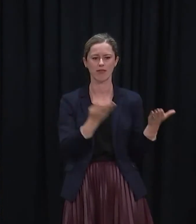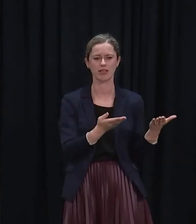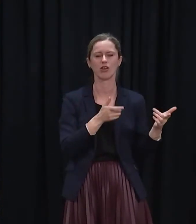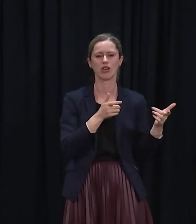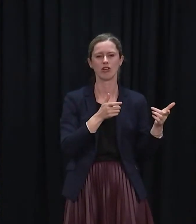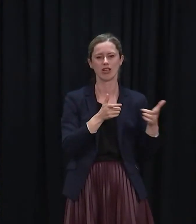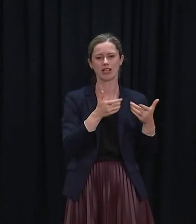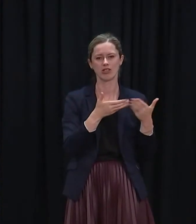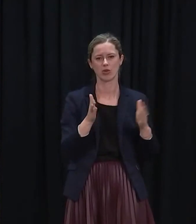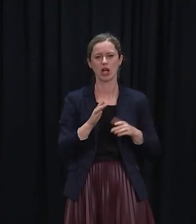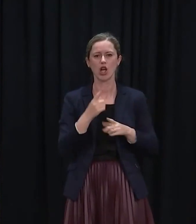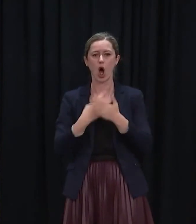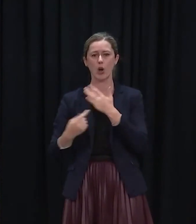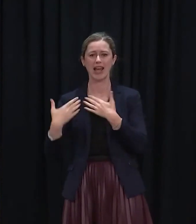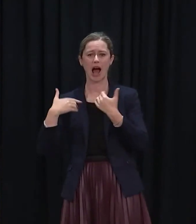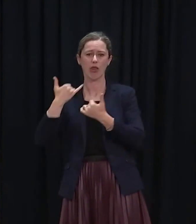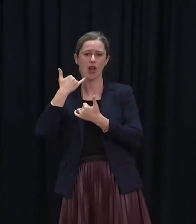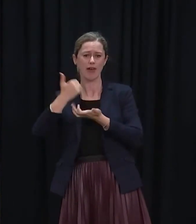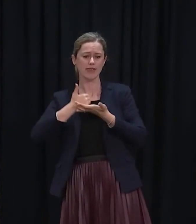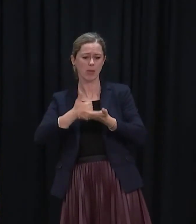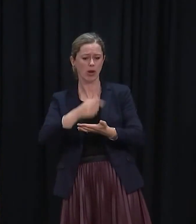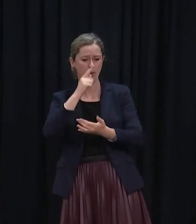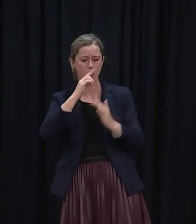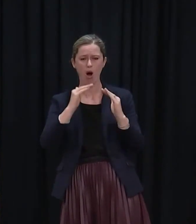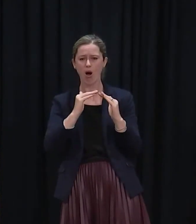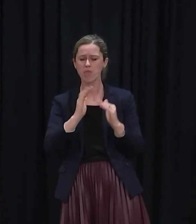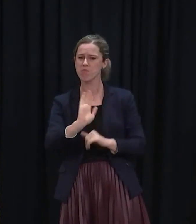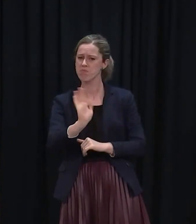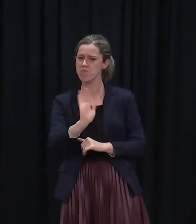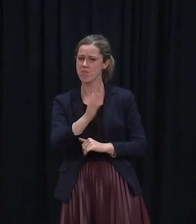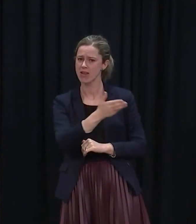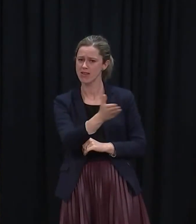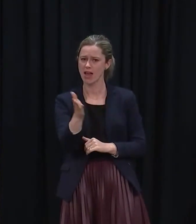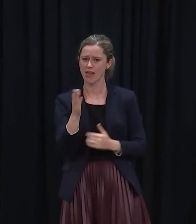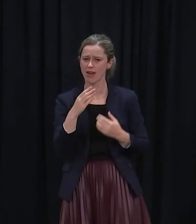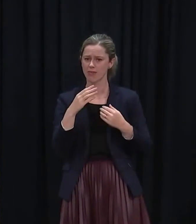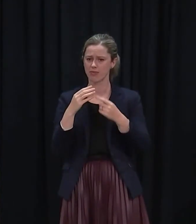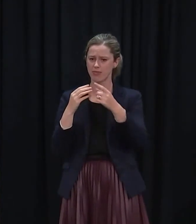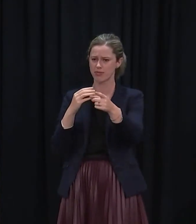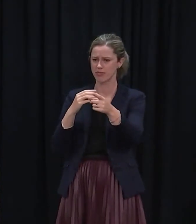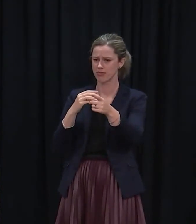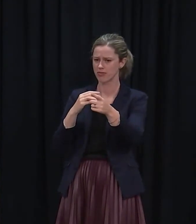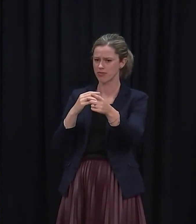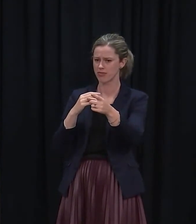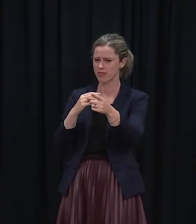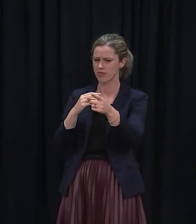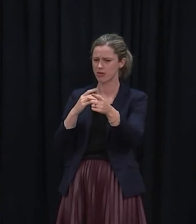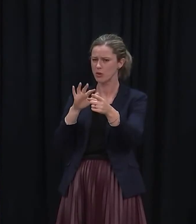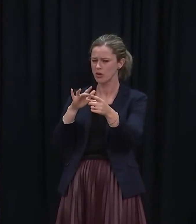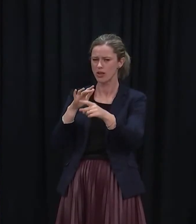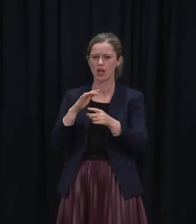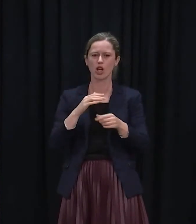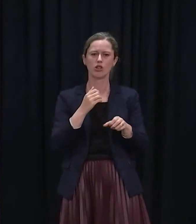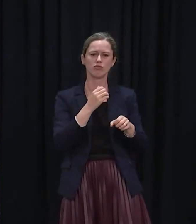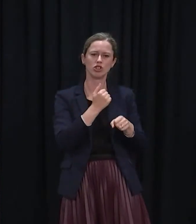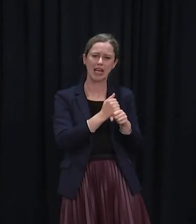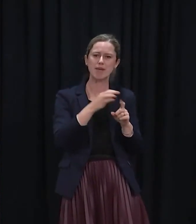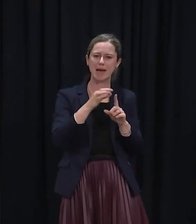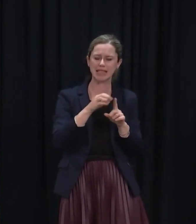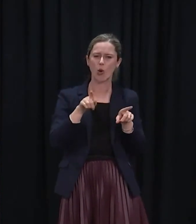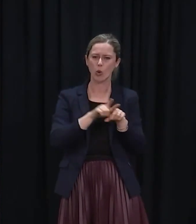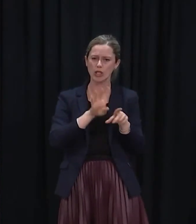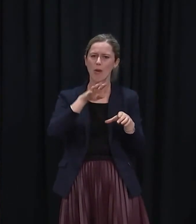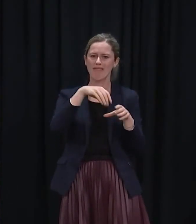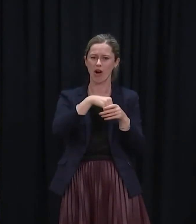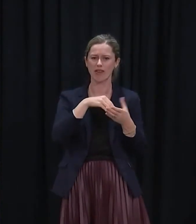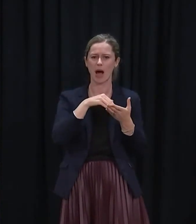General. Healthline are not the only people involved in supporting people who are isolating at home. Primary people in Auckland? Primary care also have a role as